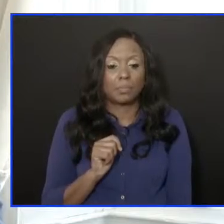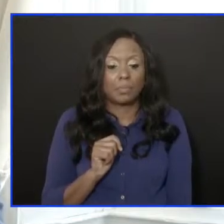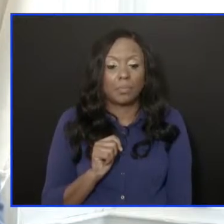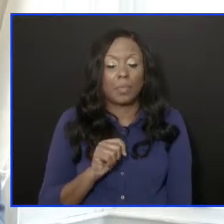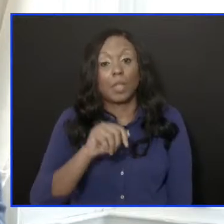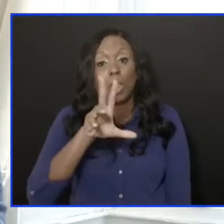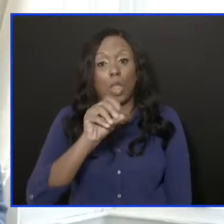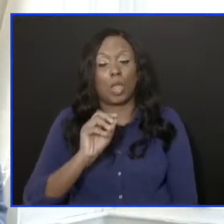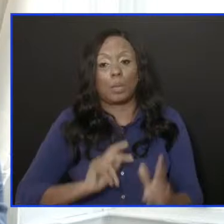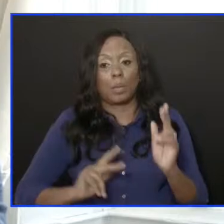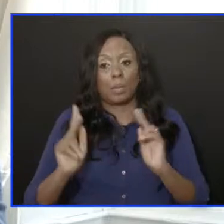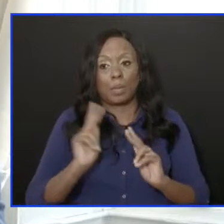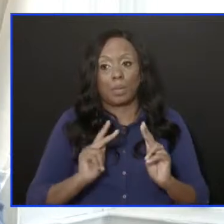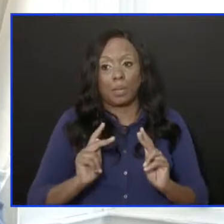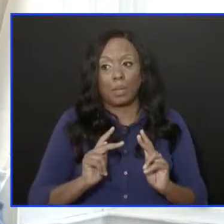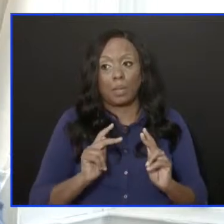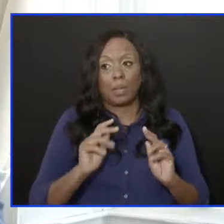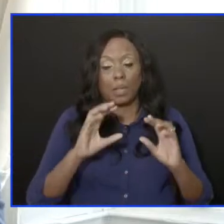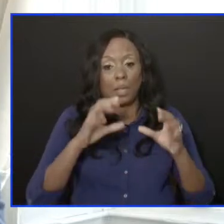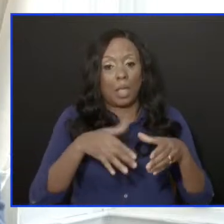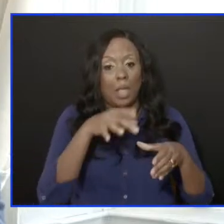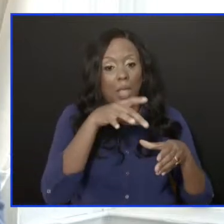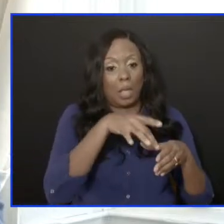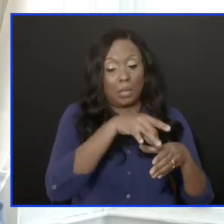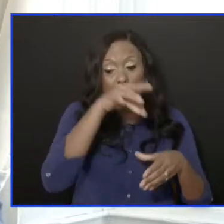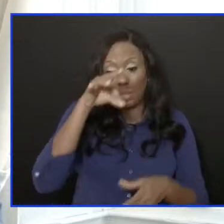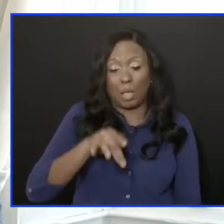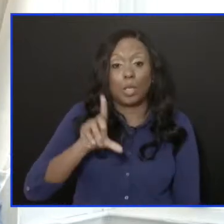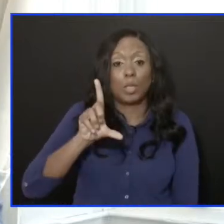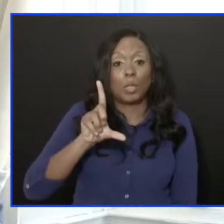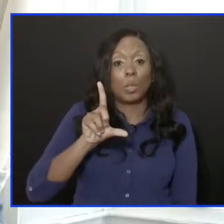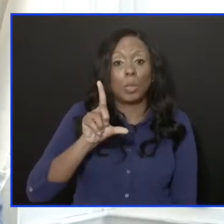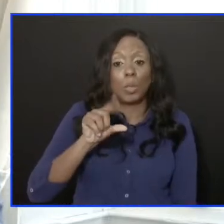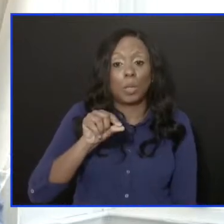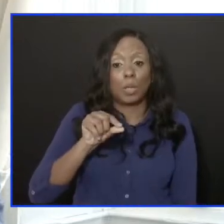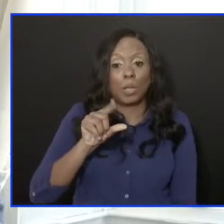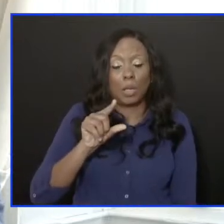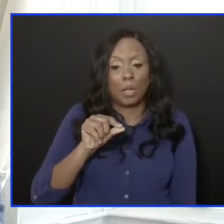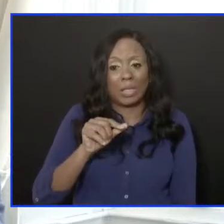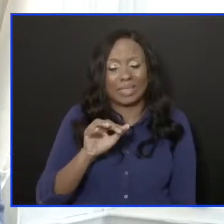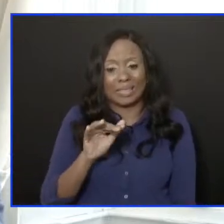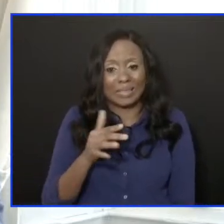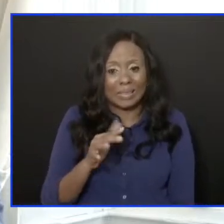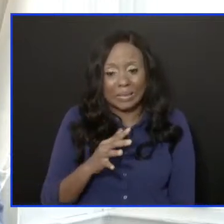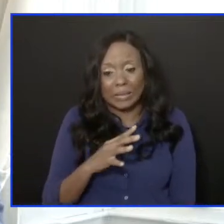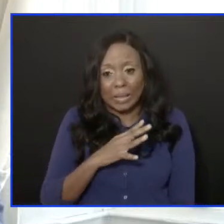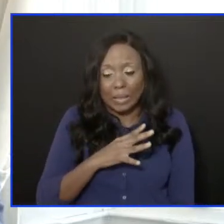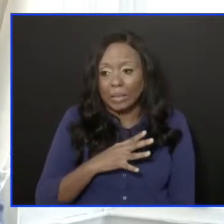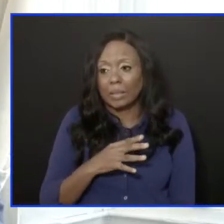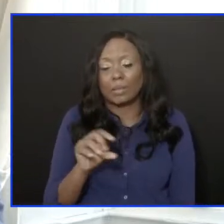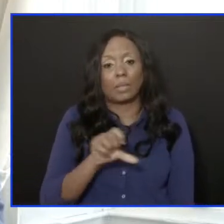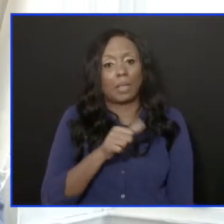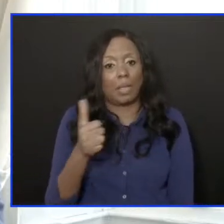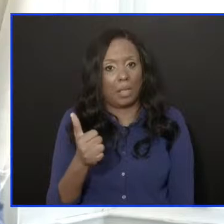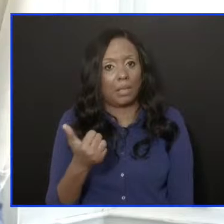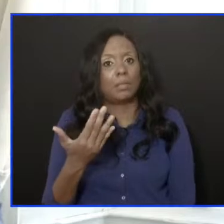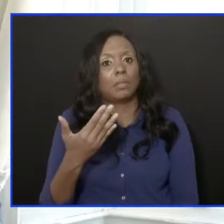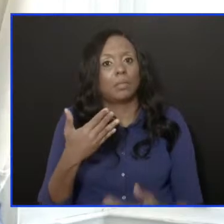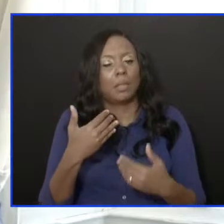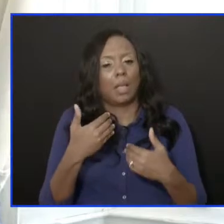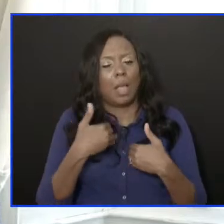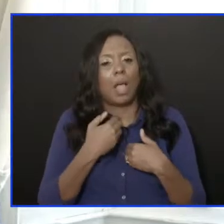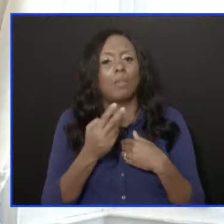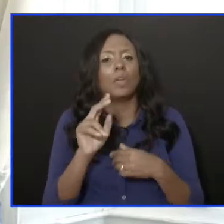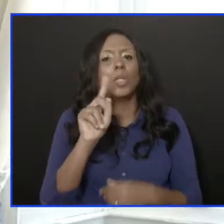That means they don't have a tube down their mouth. And then 4 of them actually are on invasive ventilation.